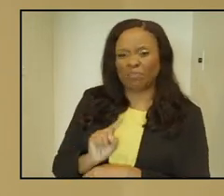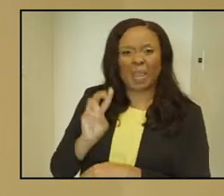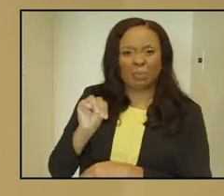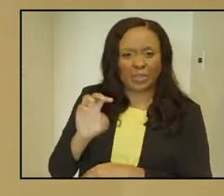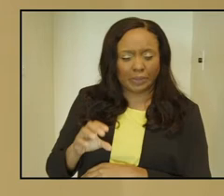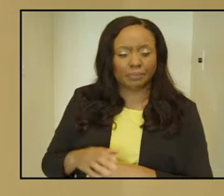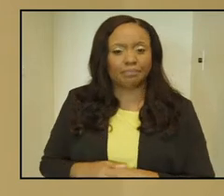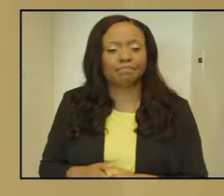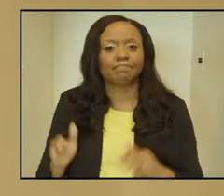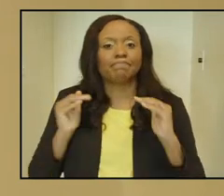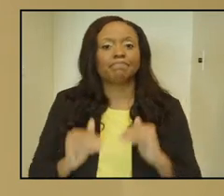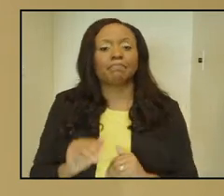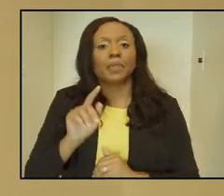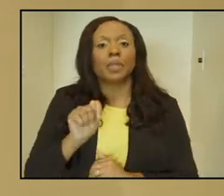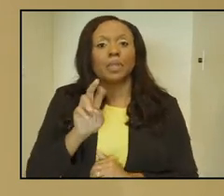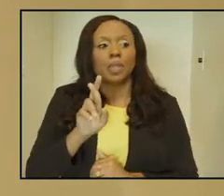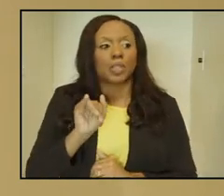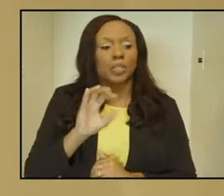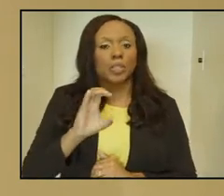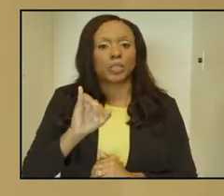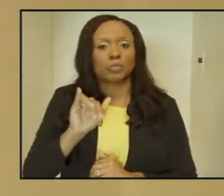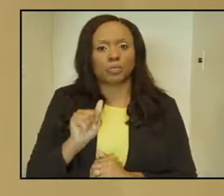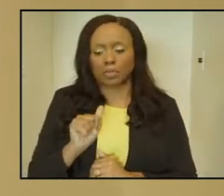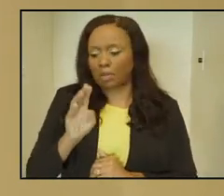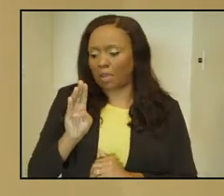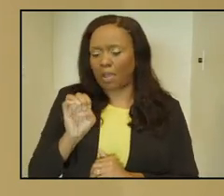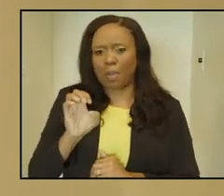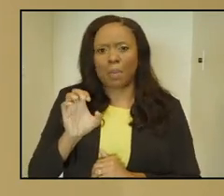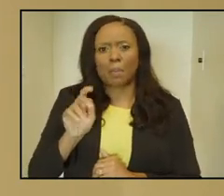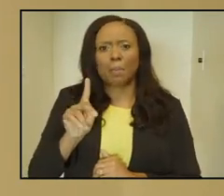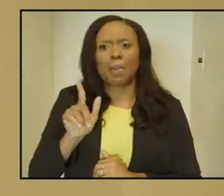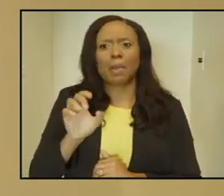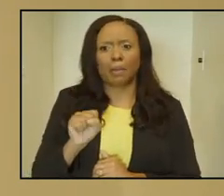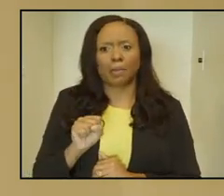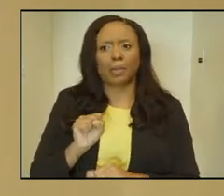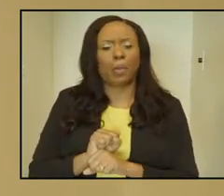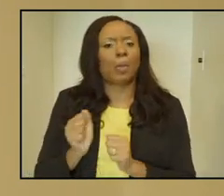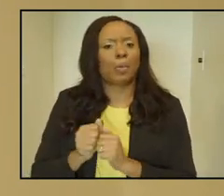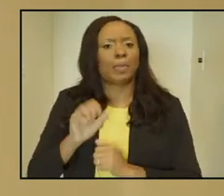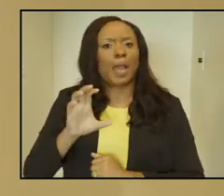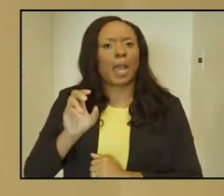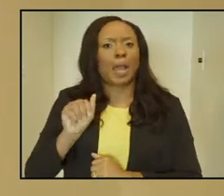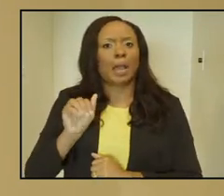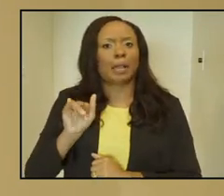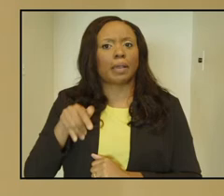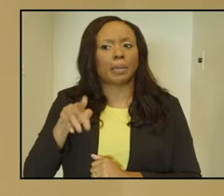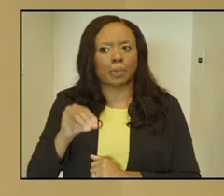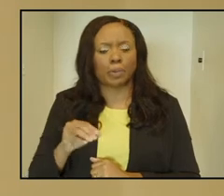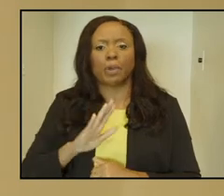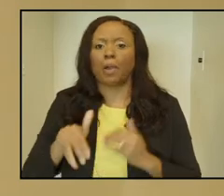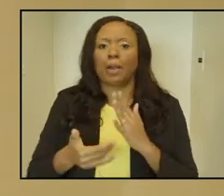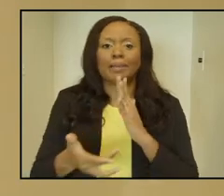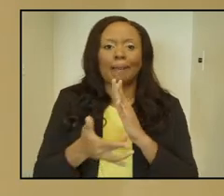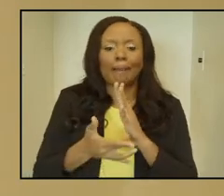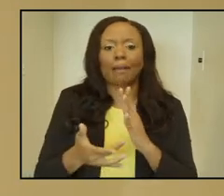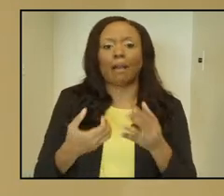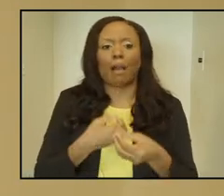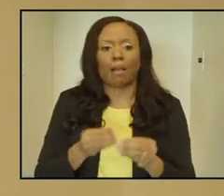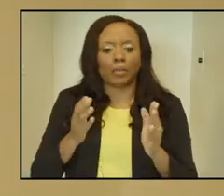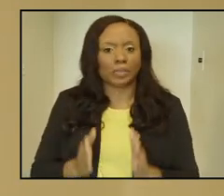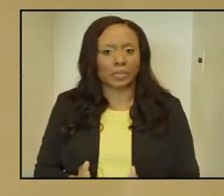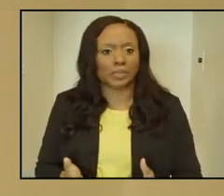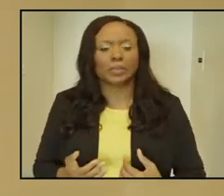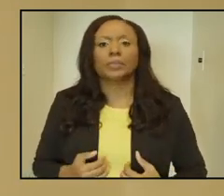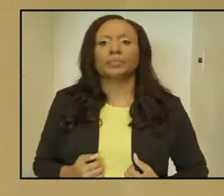Deputy Registrar, Corporate Affairs and Intellectual Property Office. Technical Officers of Corporate Affairs and Intellectual